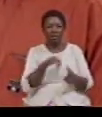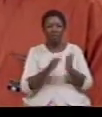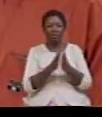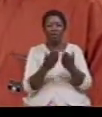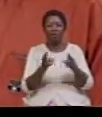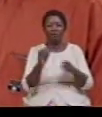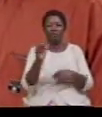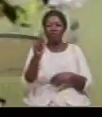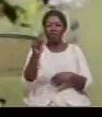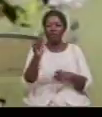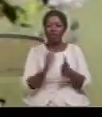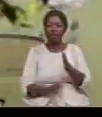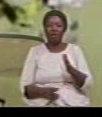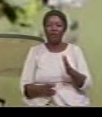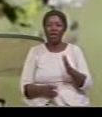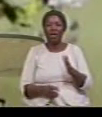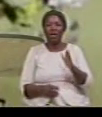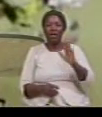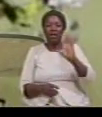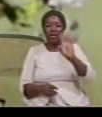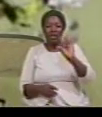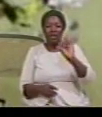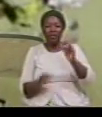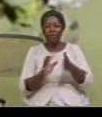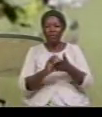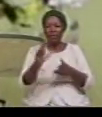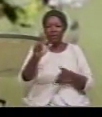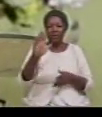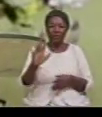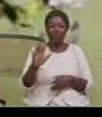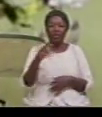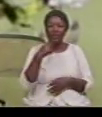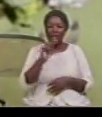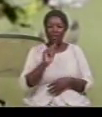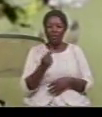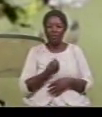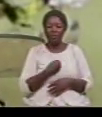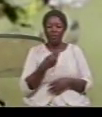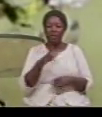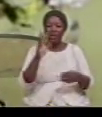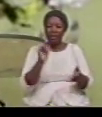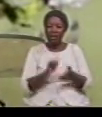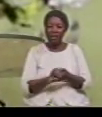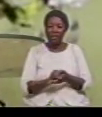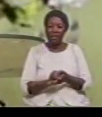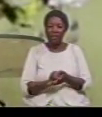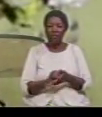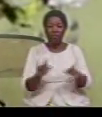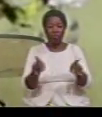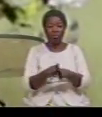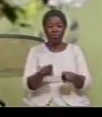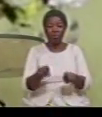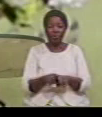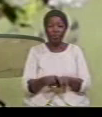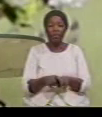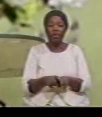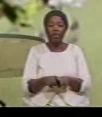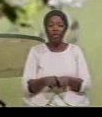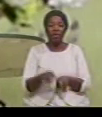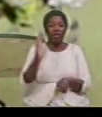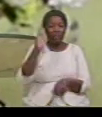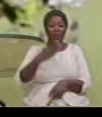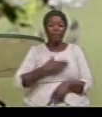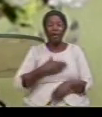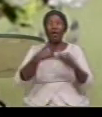in chapter 18, verse 35. It tells us in verse 35, "So likewise shall my heavenly Father